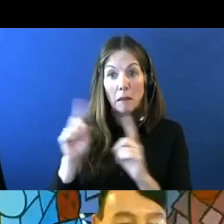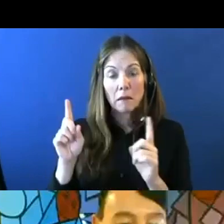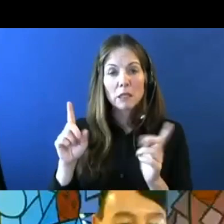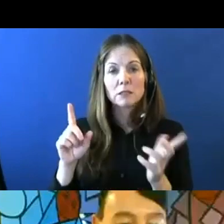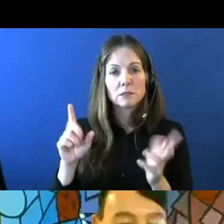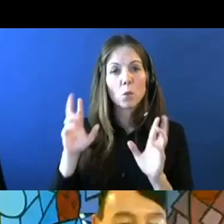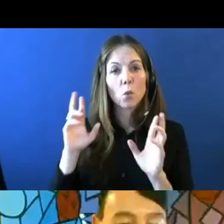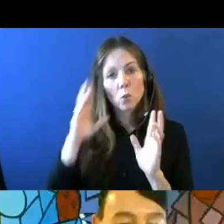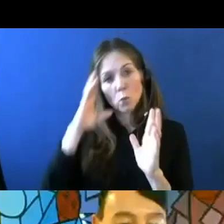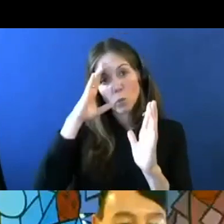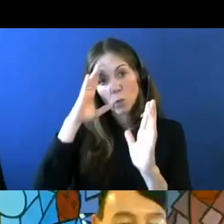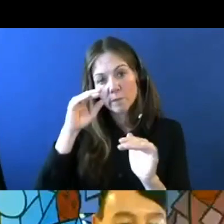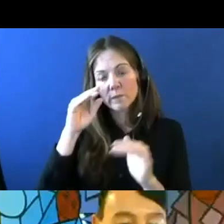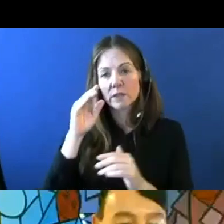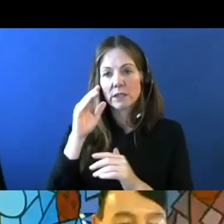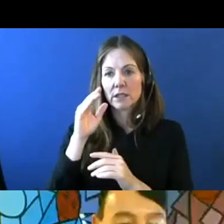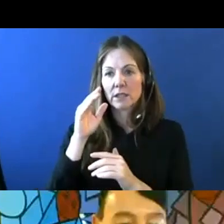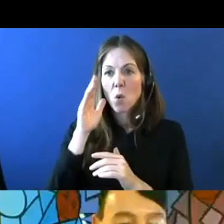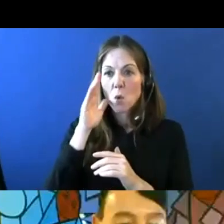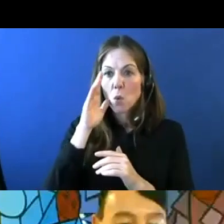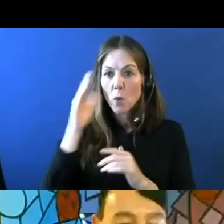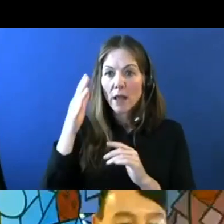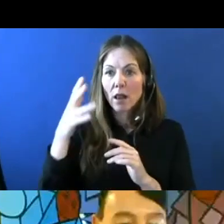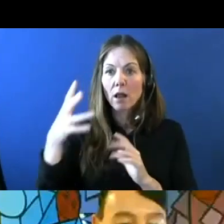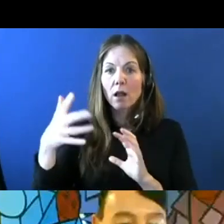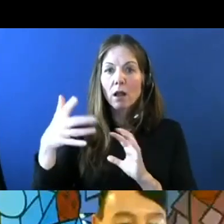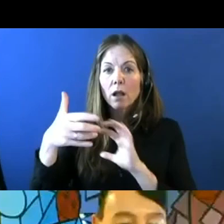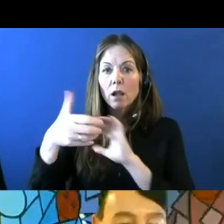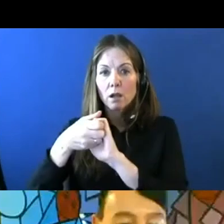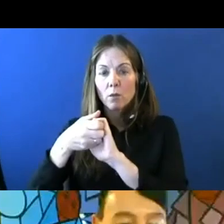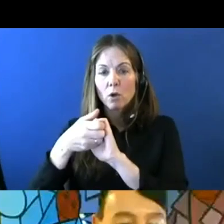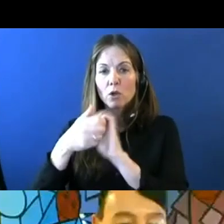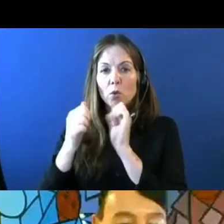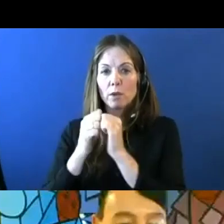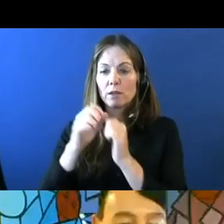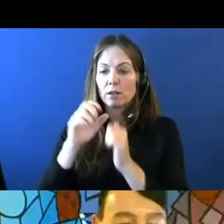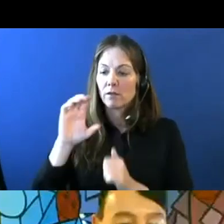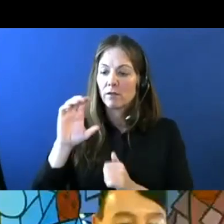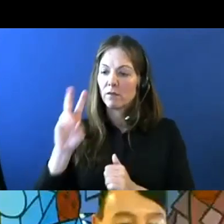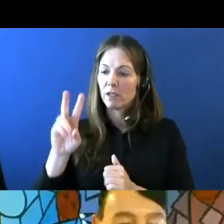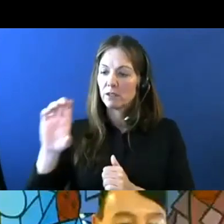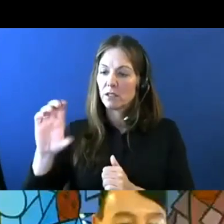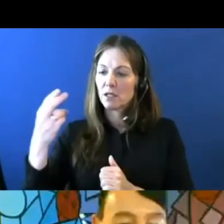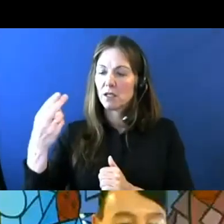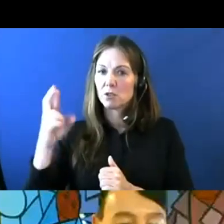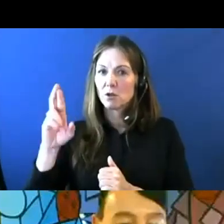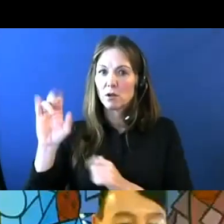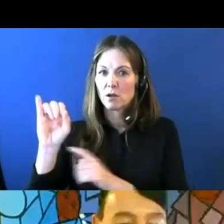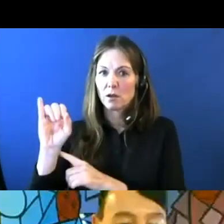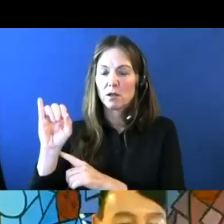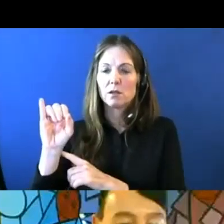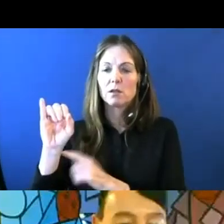way into a deeper, more meaningful partnership with VCHRI. We're in this together, of course, but we're